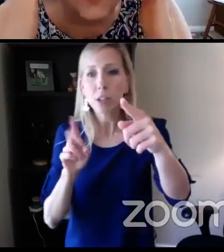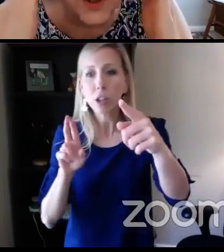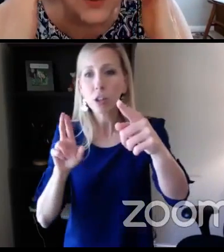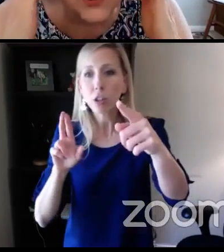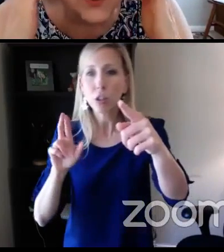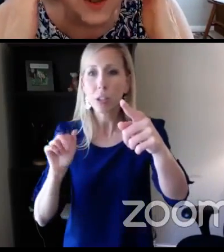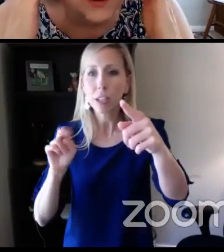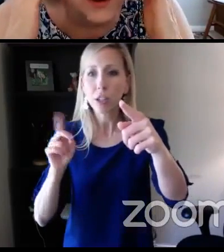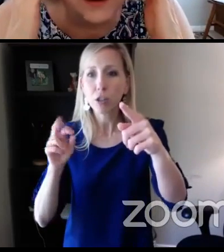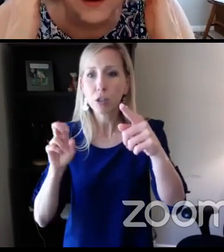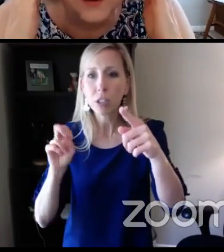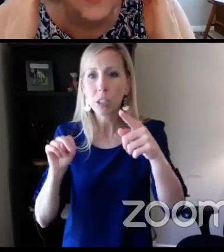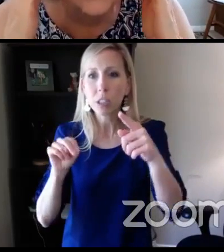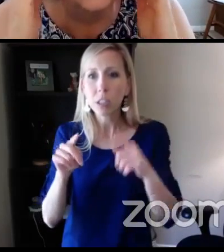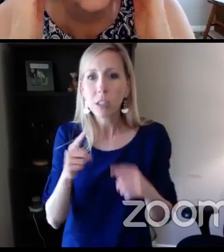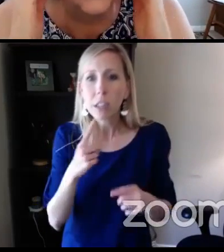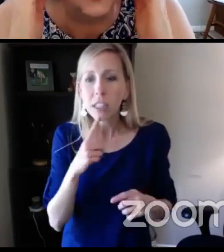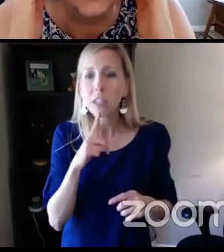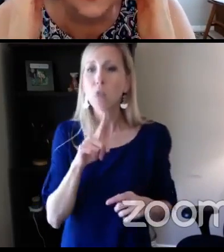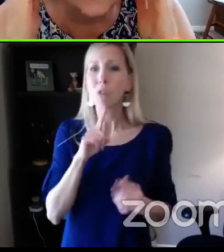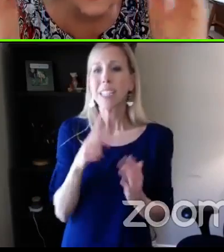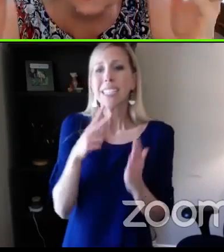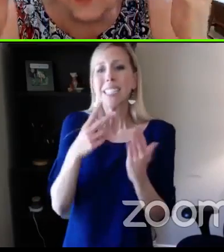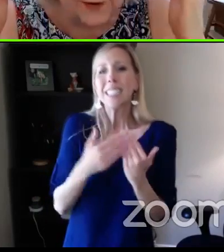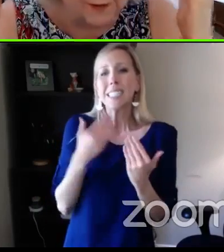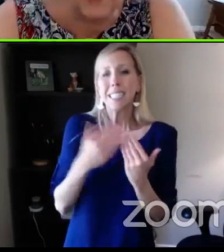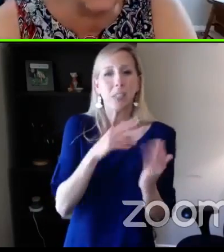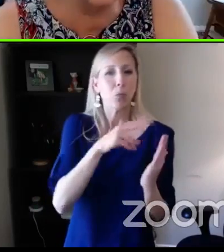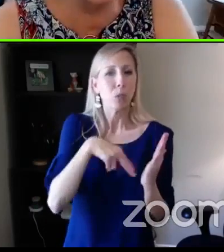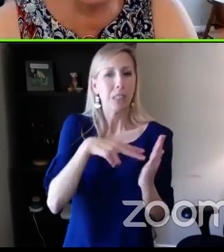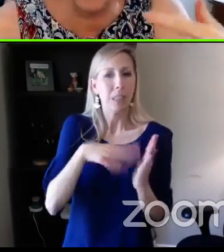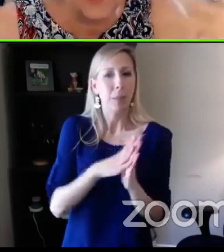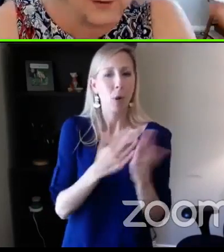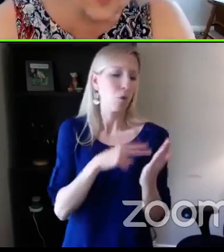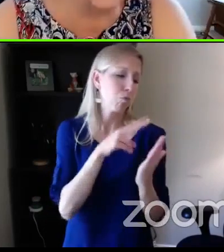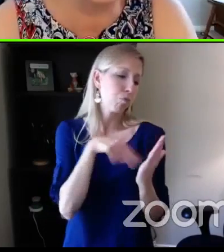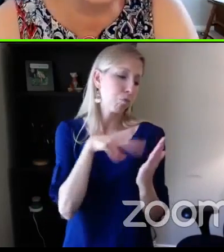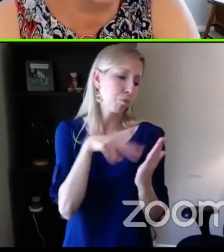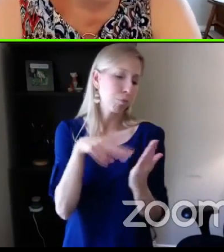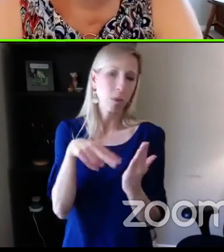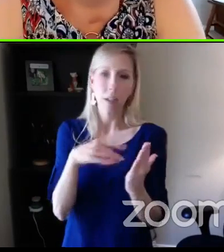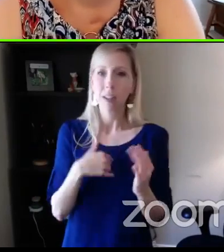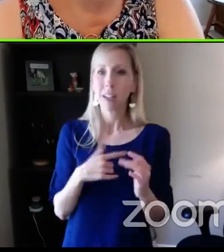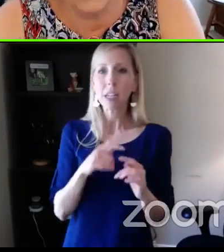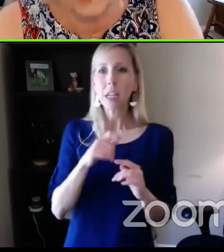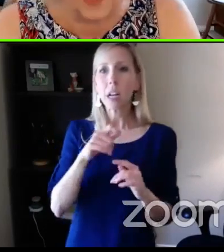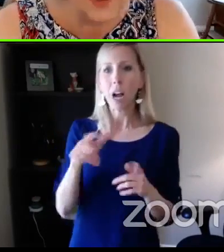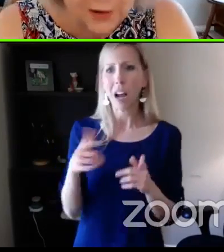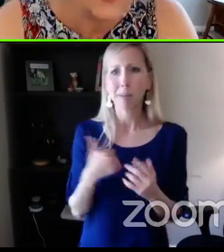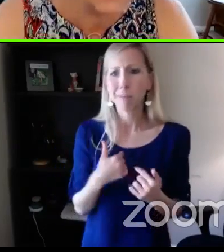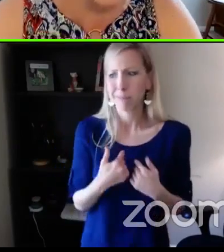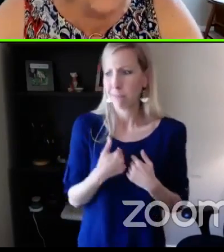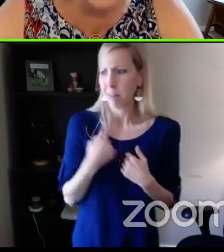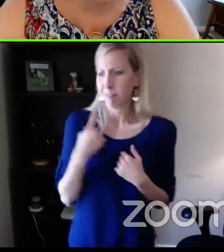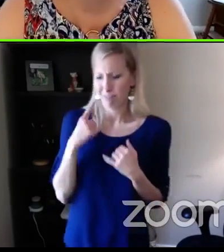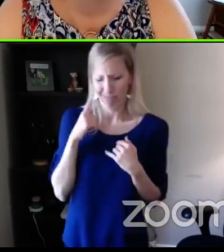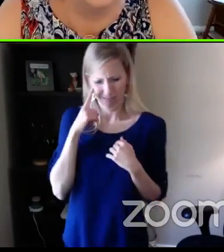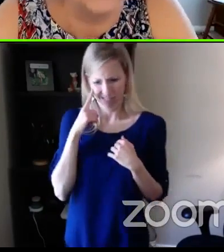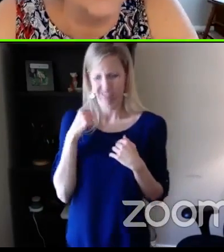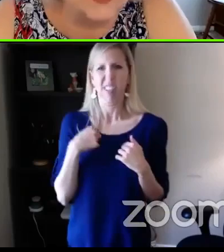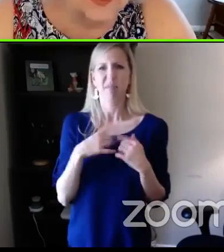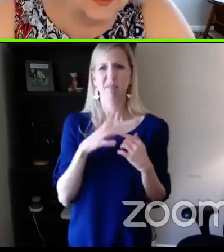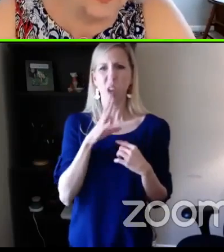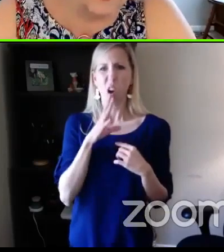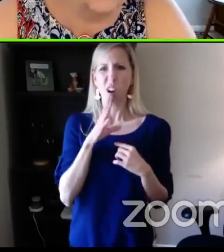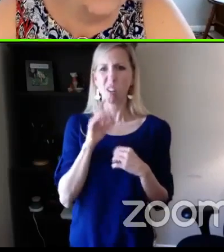very very easy to digest. Yeah. Struggling to think, now they want me to talk. I don't know how to, I mean, I'm talking all the time. How do you do mm-hmm. that more?